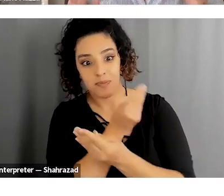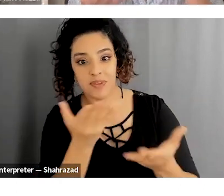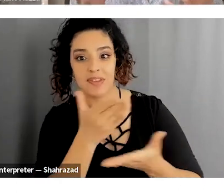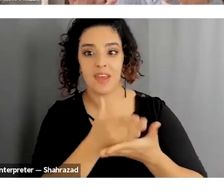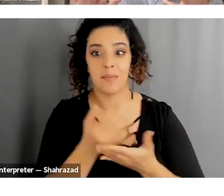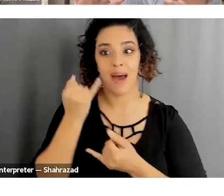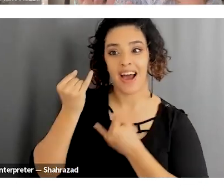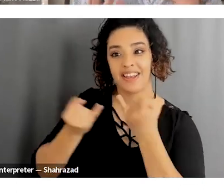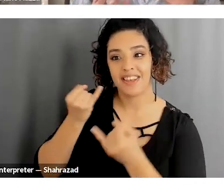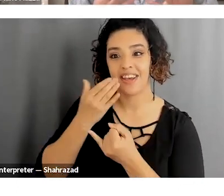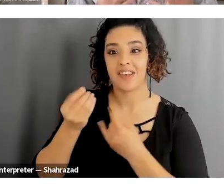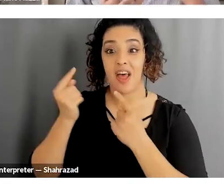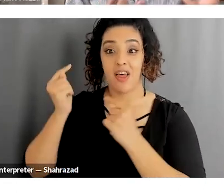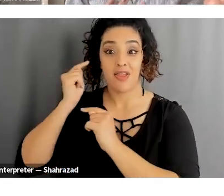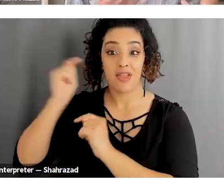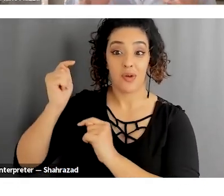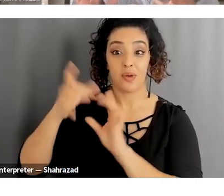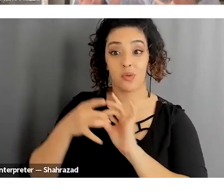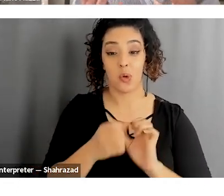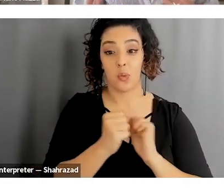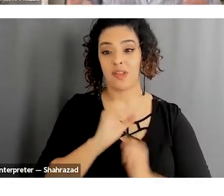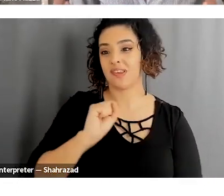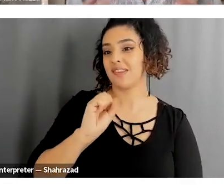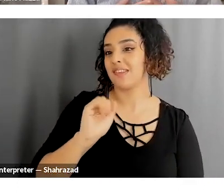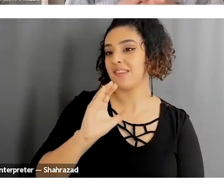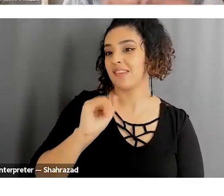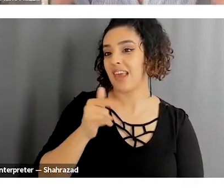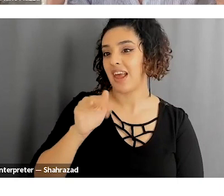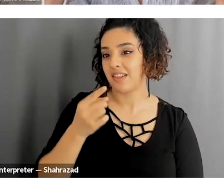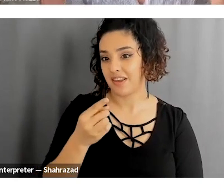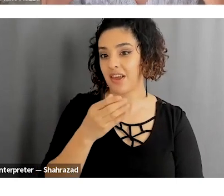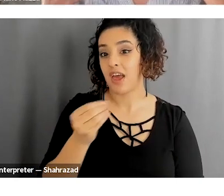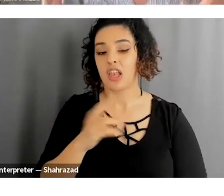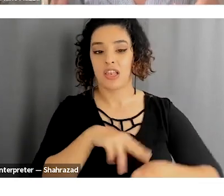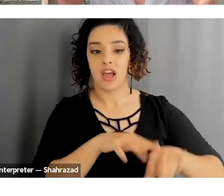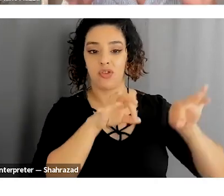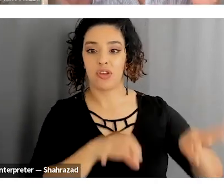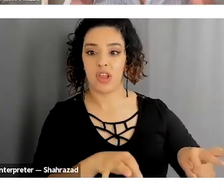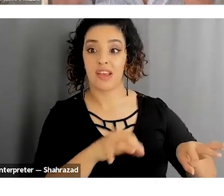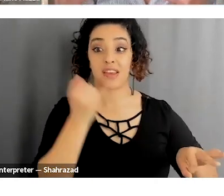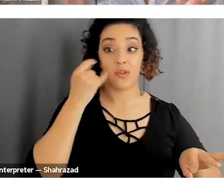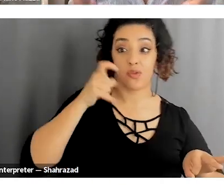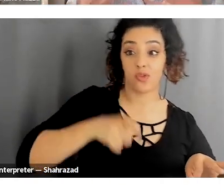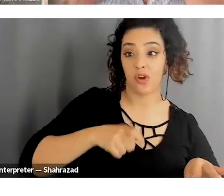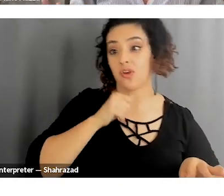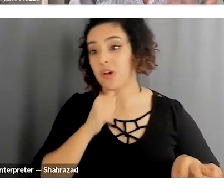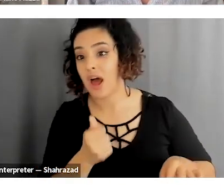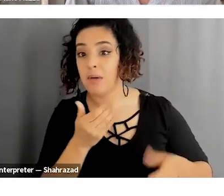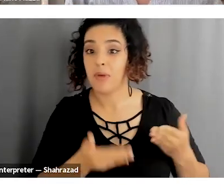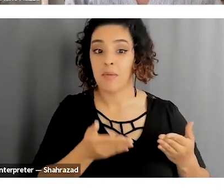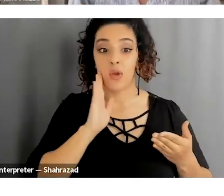and what that really means for natural dyes and whether we should or we shouldn't do it. And basically my passion, which is turning waste into